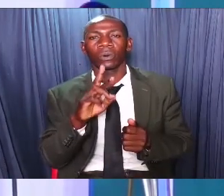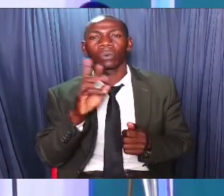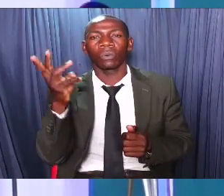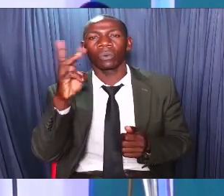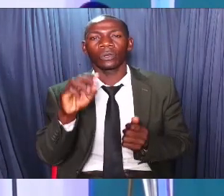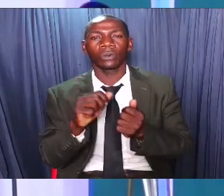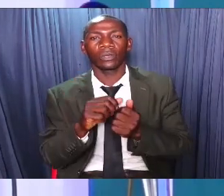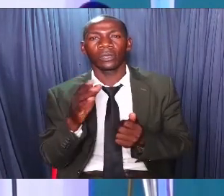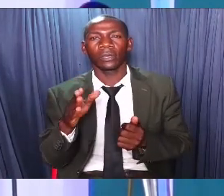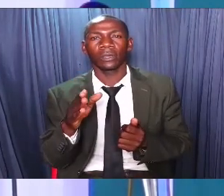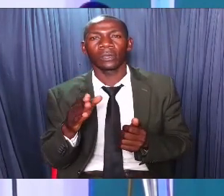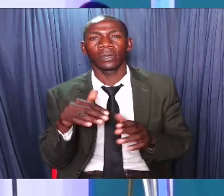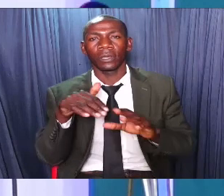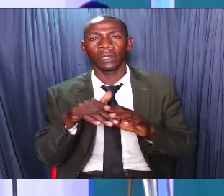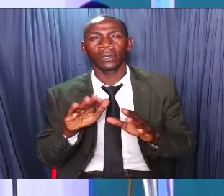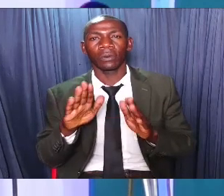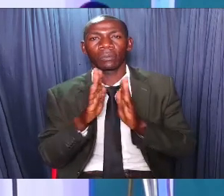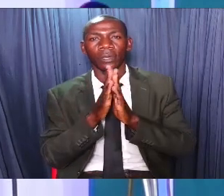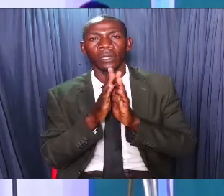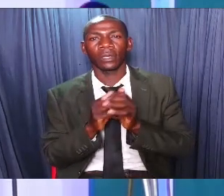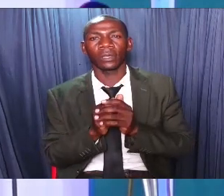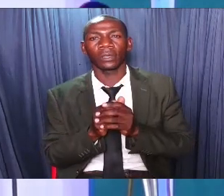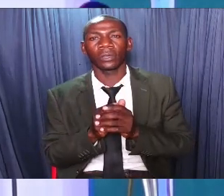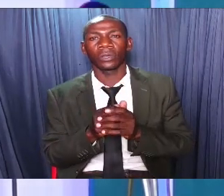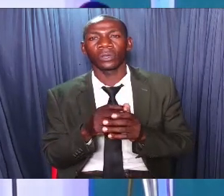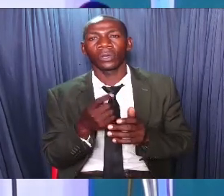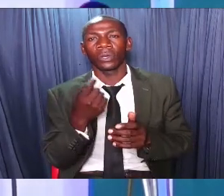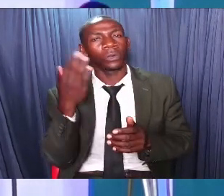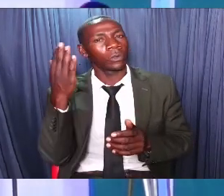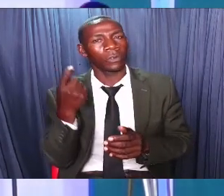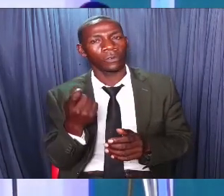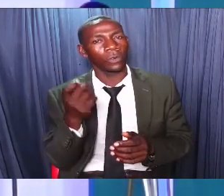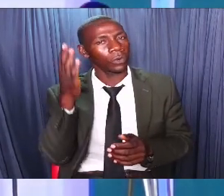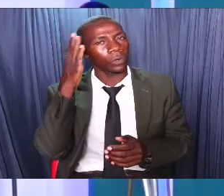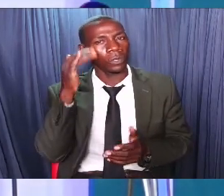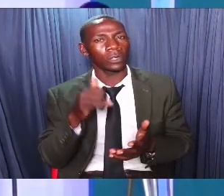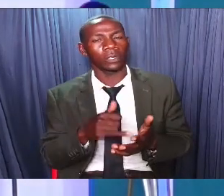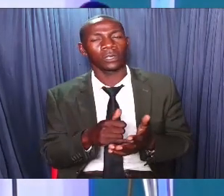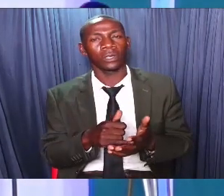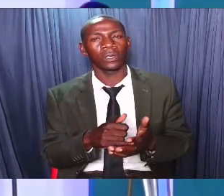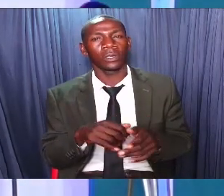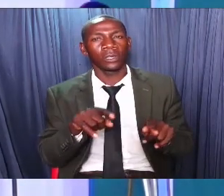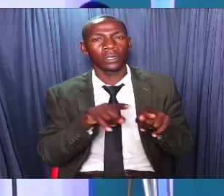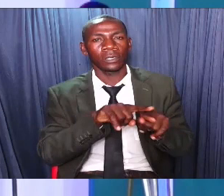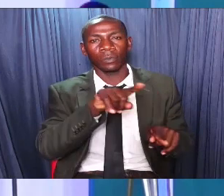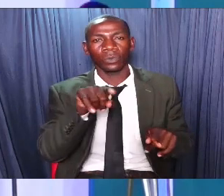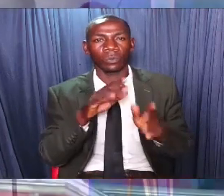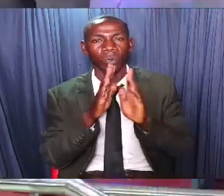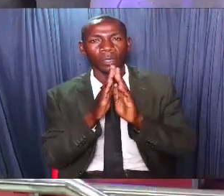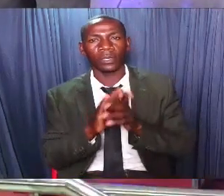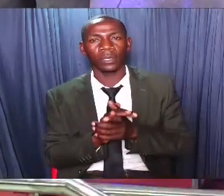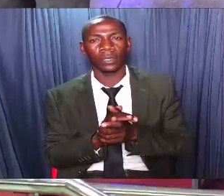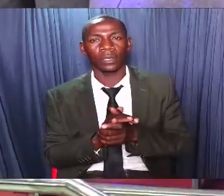Together with those who traveled with her. Kwa maombi yenu. By your prayers. Kwa wale wachache waliojua. The few who knew. Hata ninyi mliomba. You also